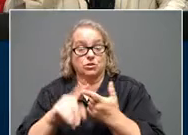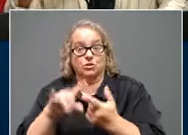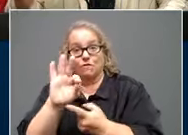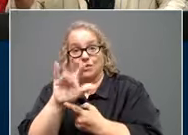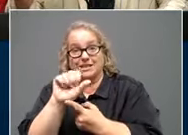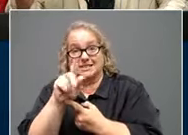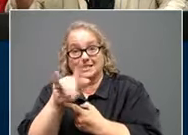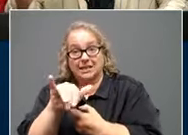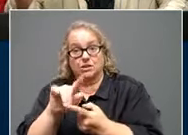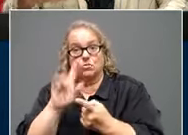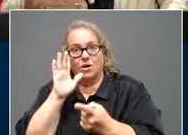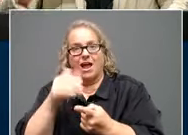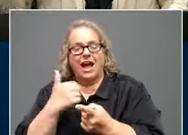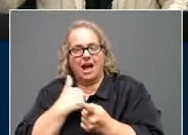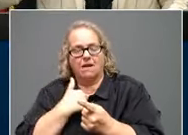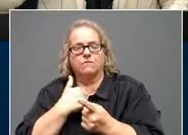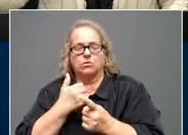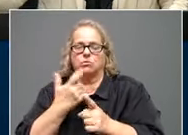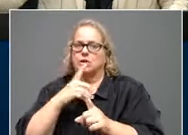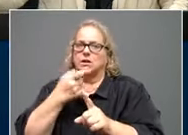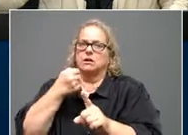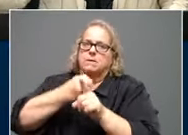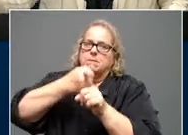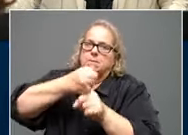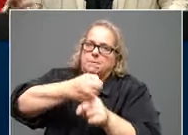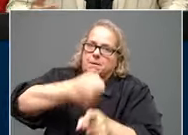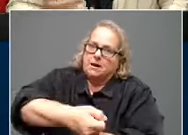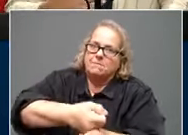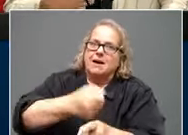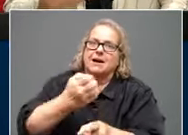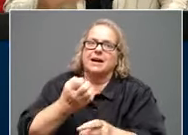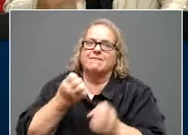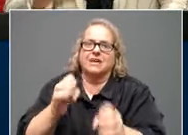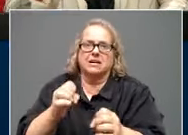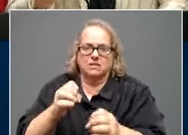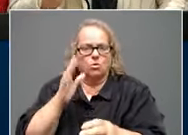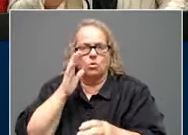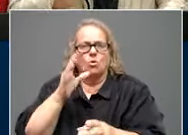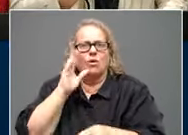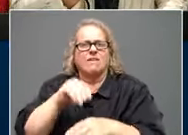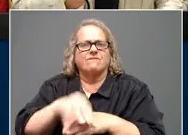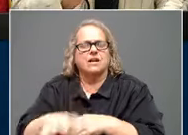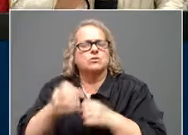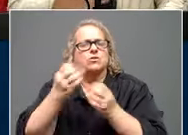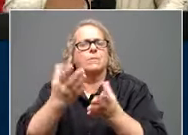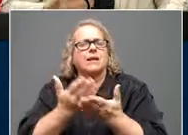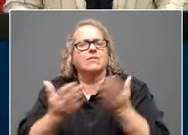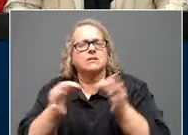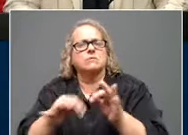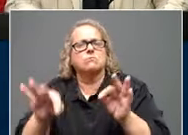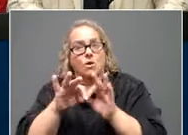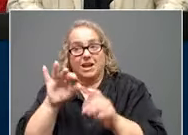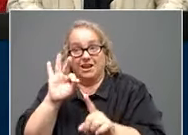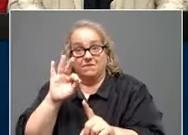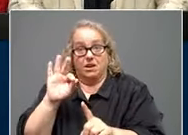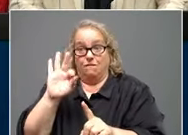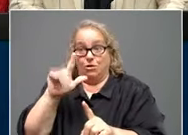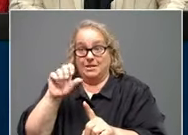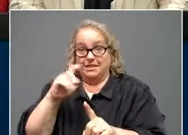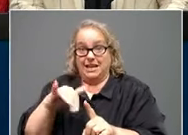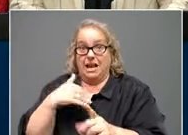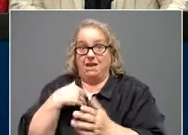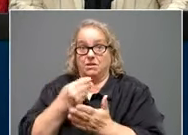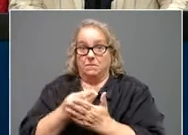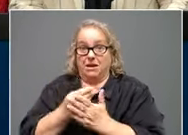to have a compounding effect. It's going to create a ripple effect throughout the communities, because if Friskies have the dollars they need to support these